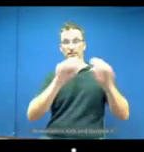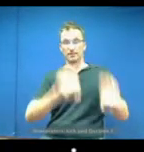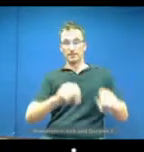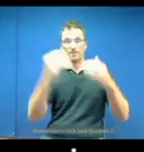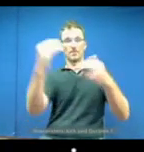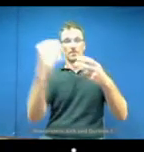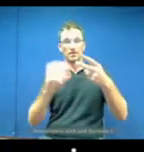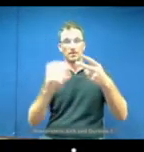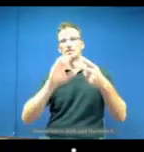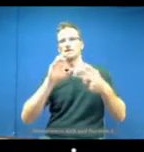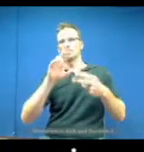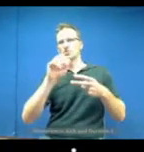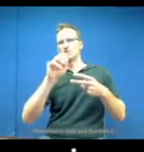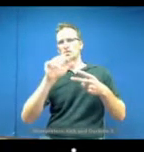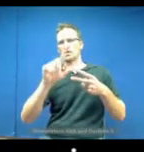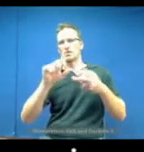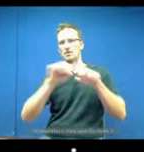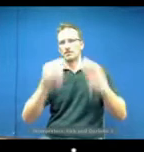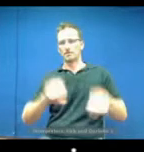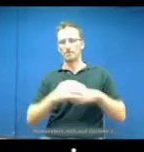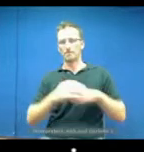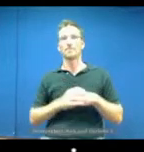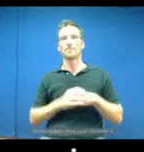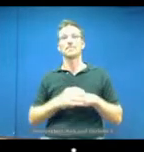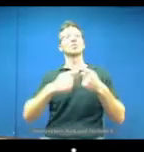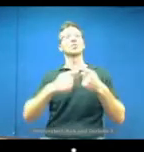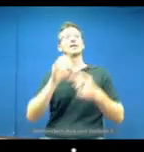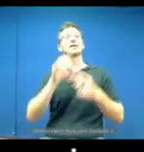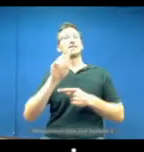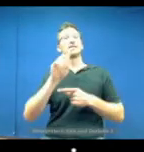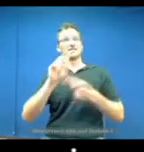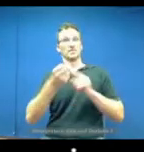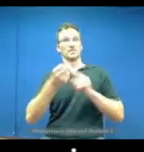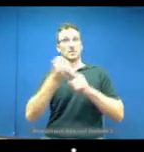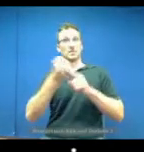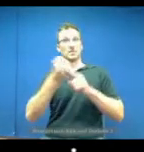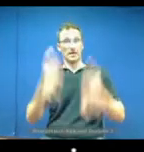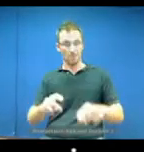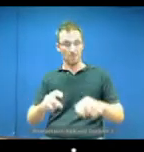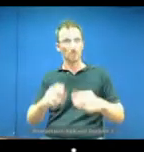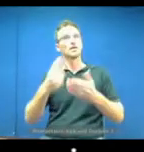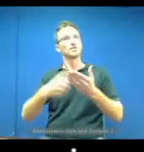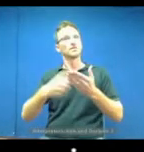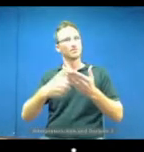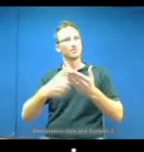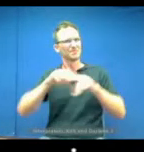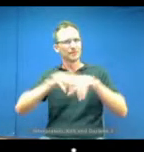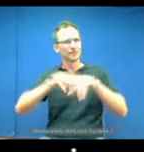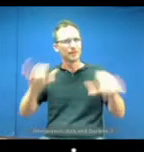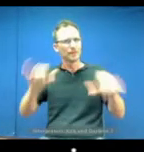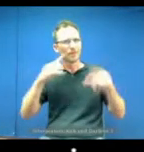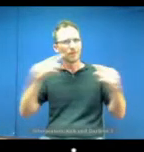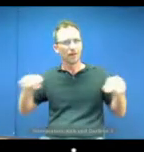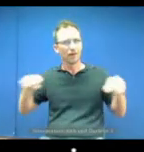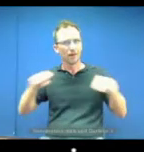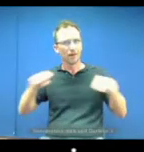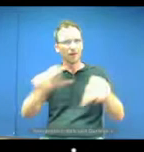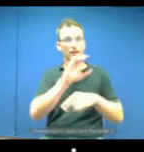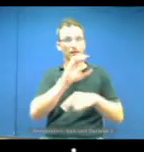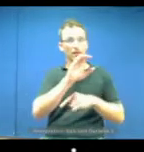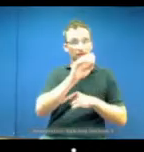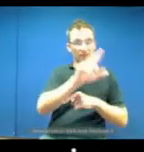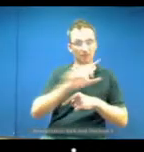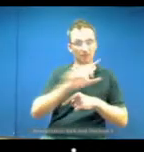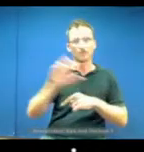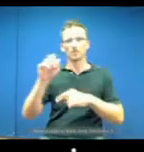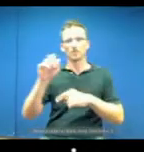So, in domestic violence situations, you can have a criminal and a civil matter going on simultaneously, and they can